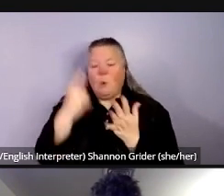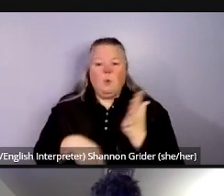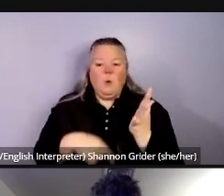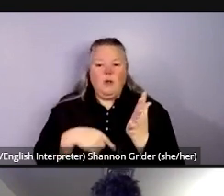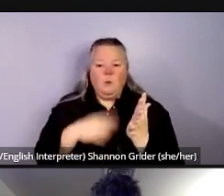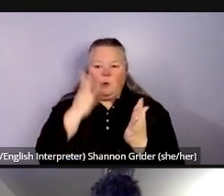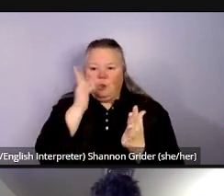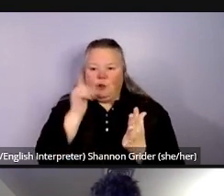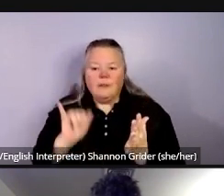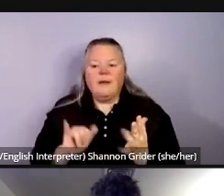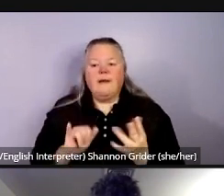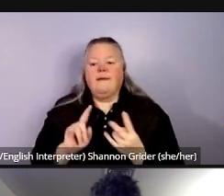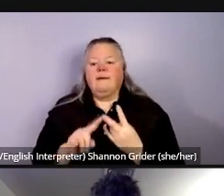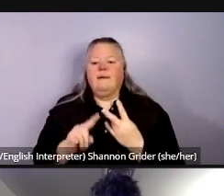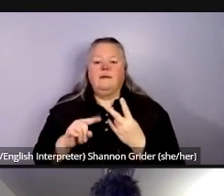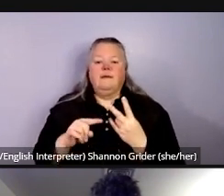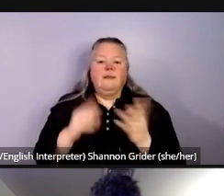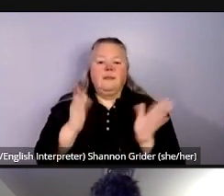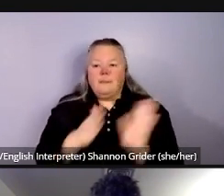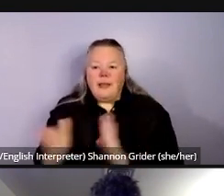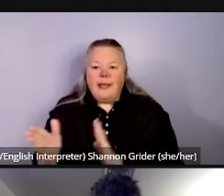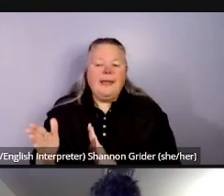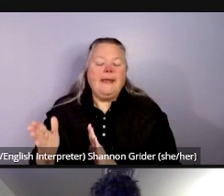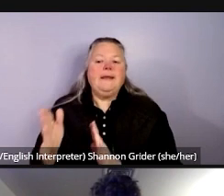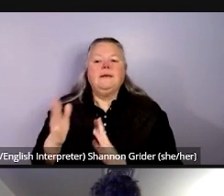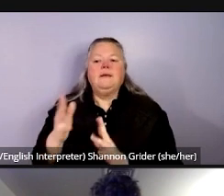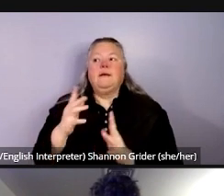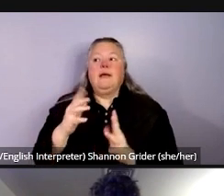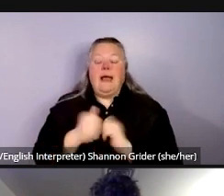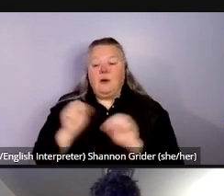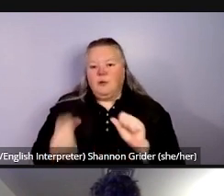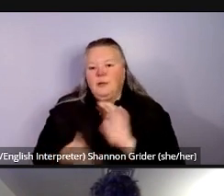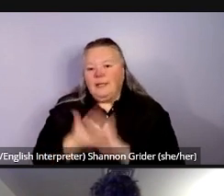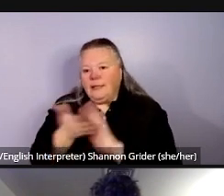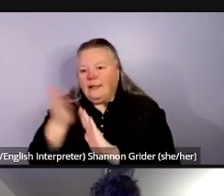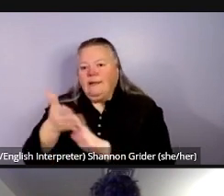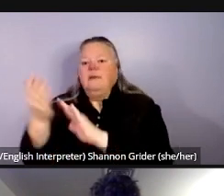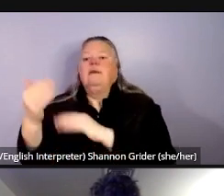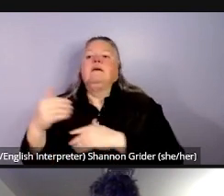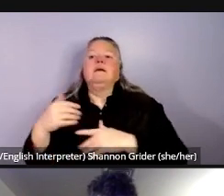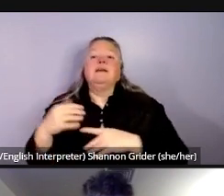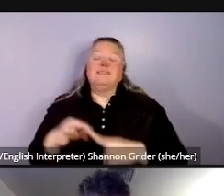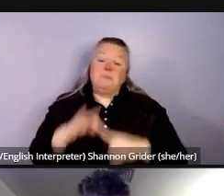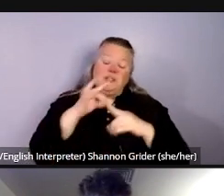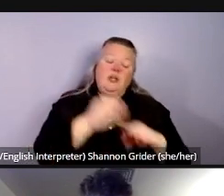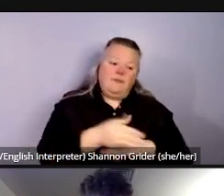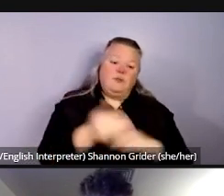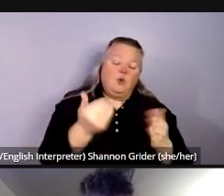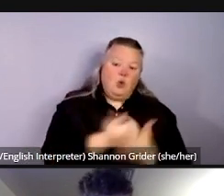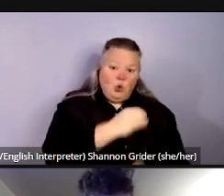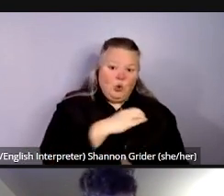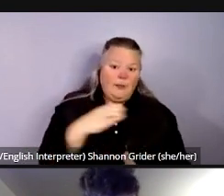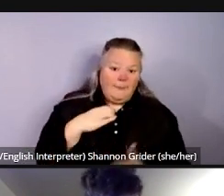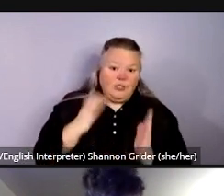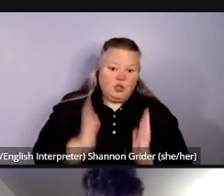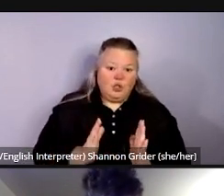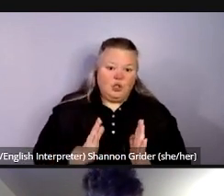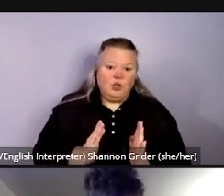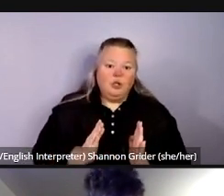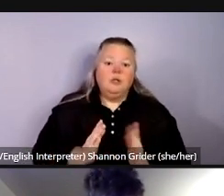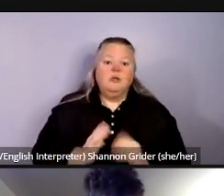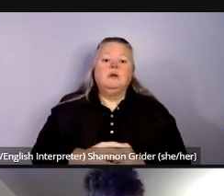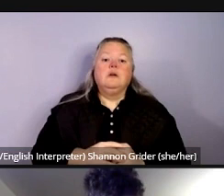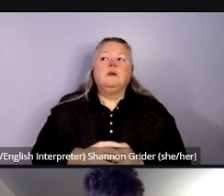have a plan in place that we can execute once we have our new commissioner, and are really not diverting